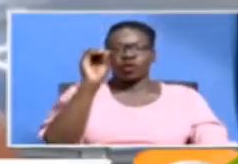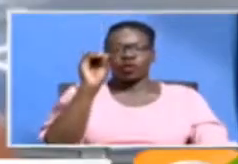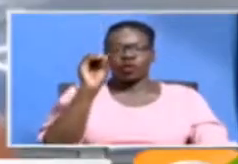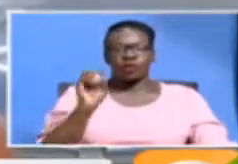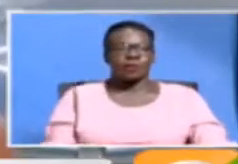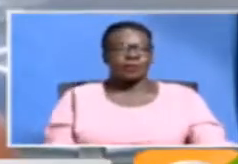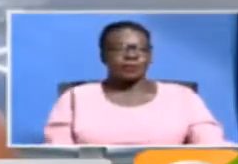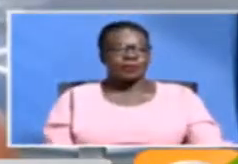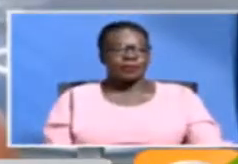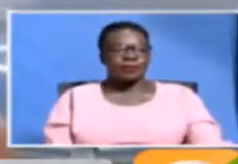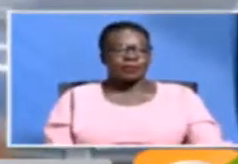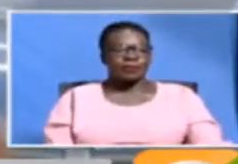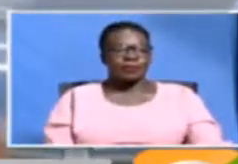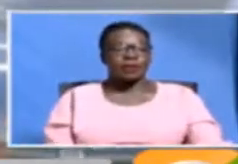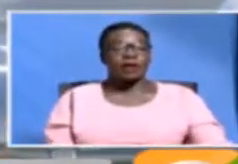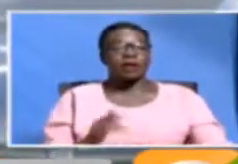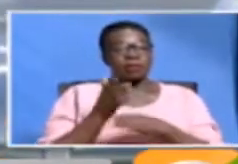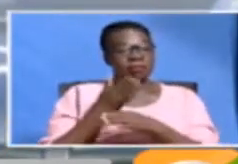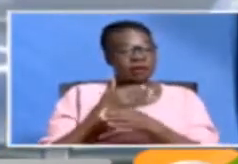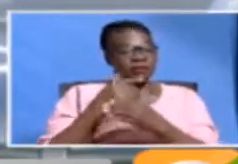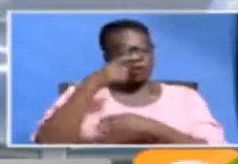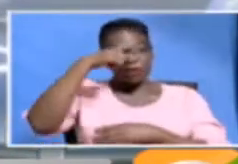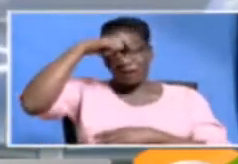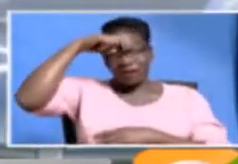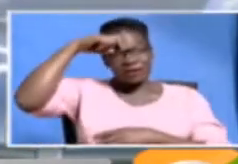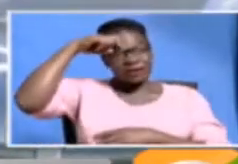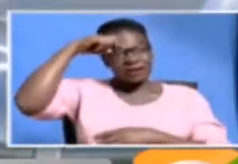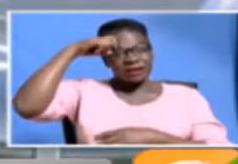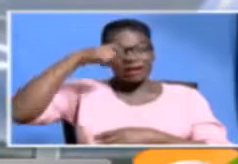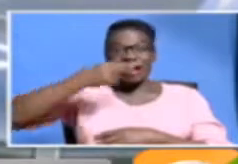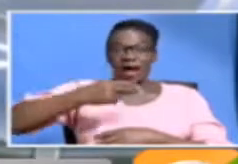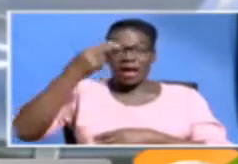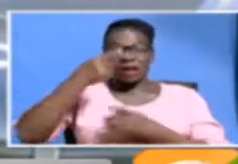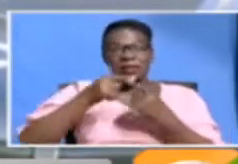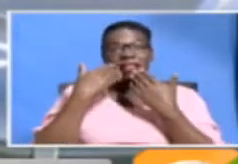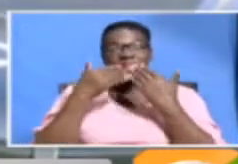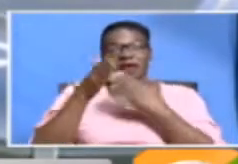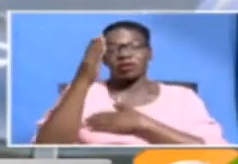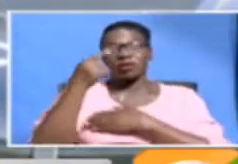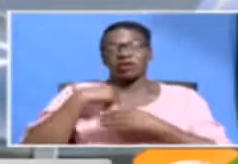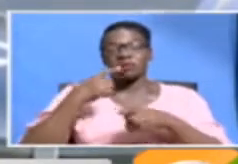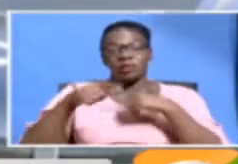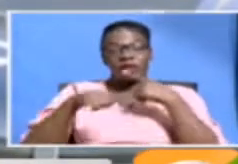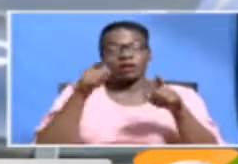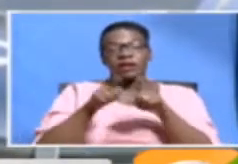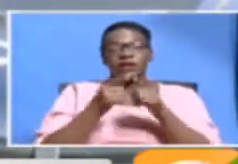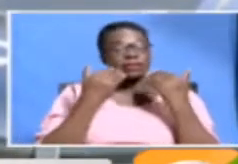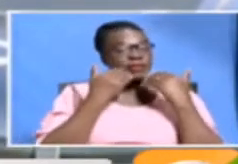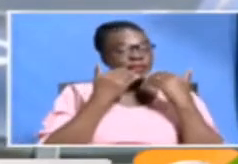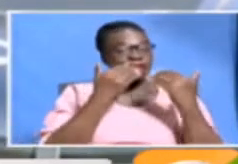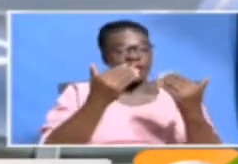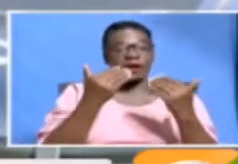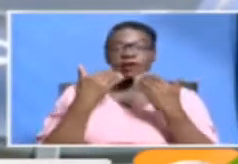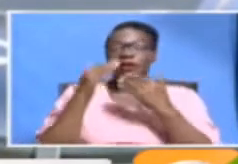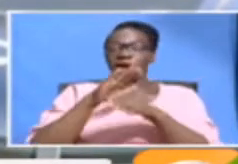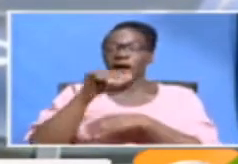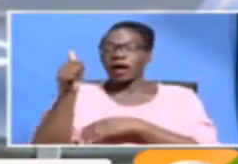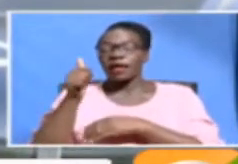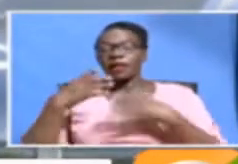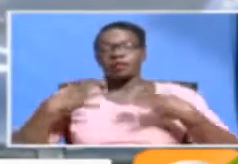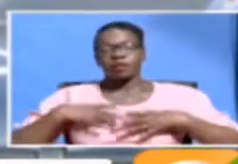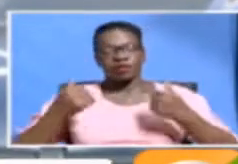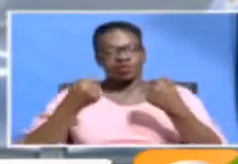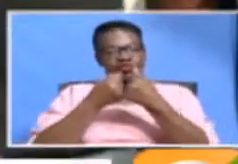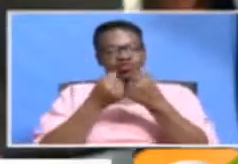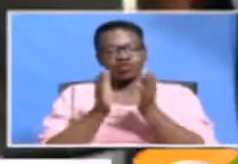Hali ya joto ilikuwa juu na nashukuru kwa kushinda mbio na nawashukuru pia wenzangu ambao